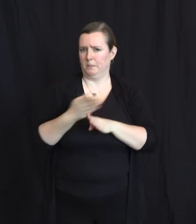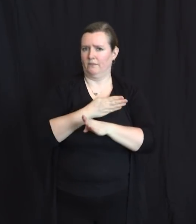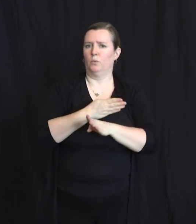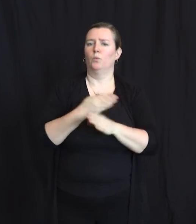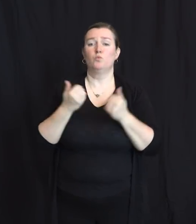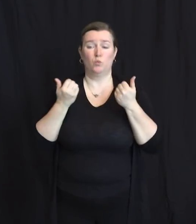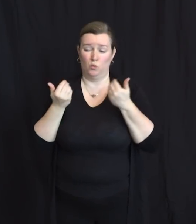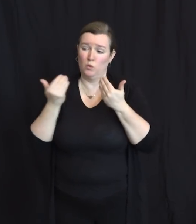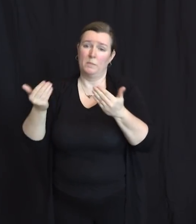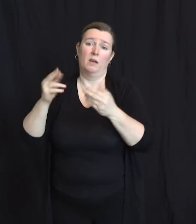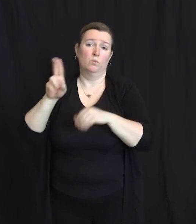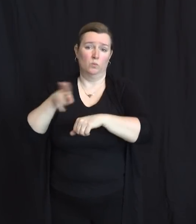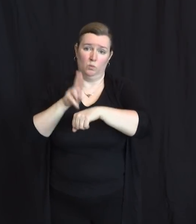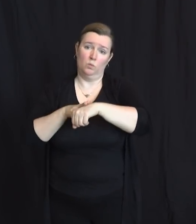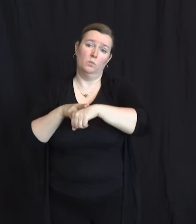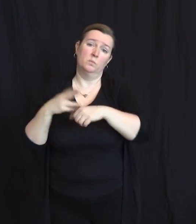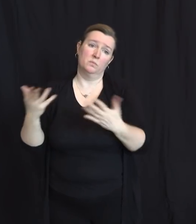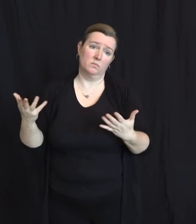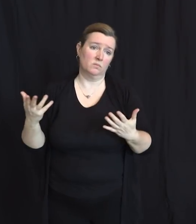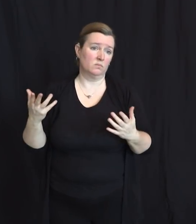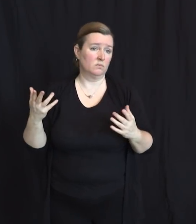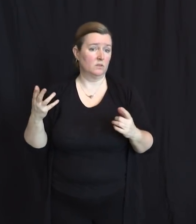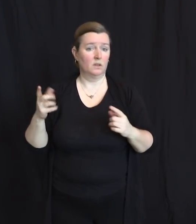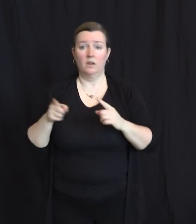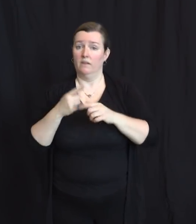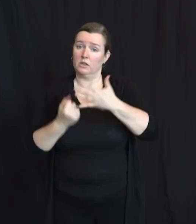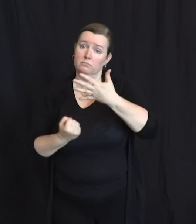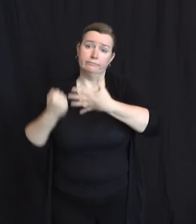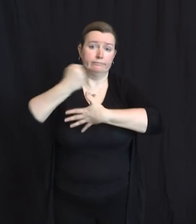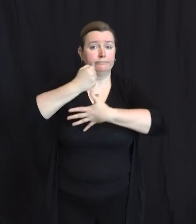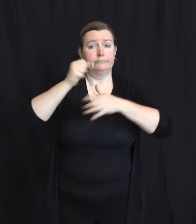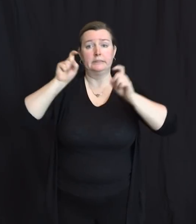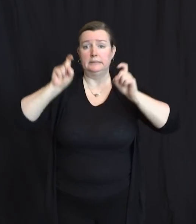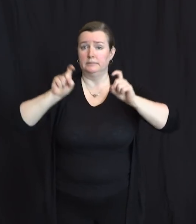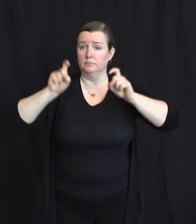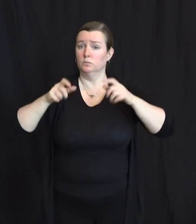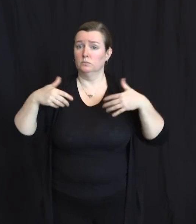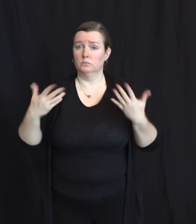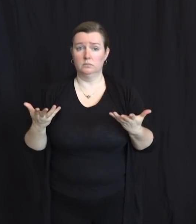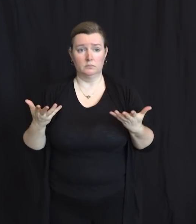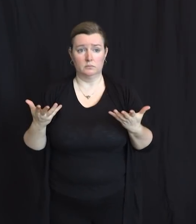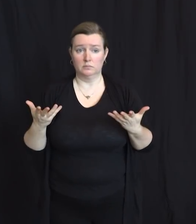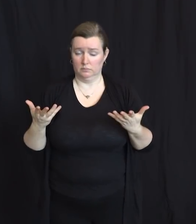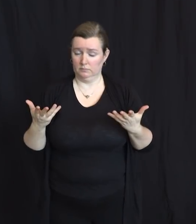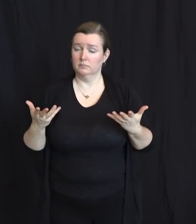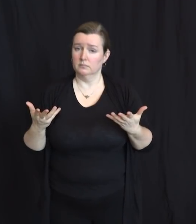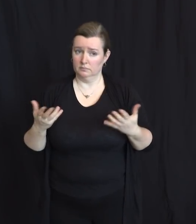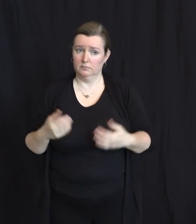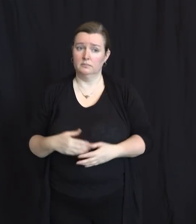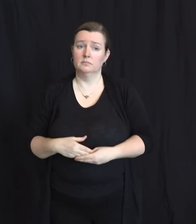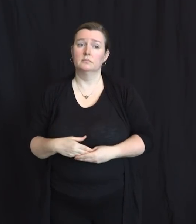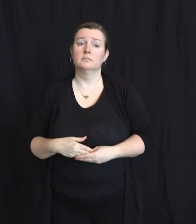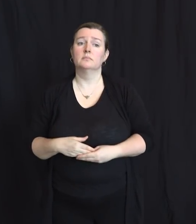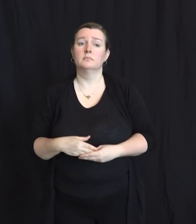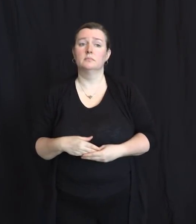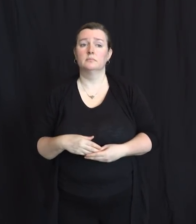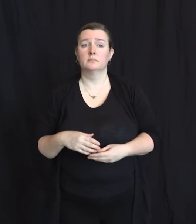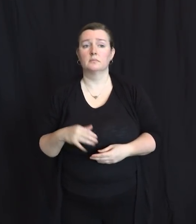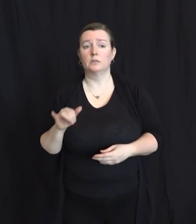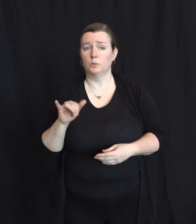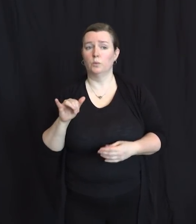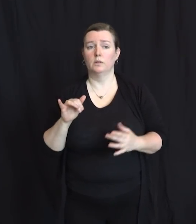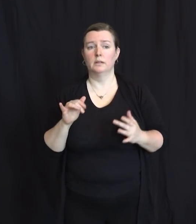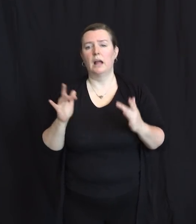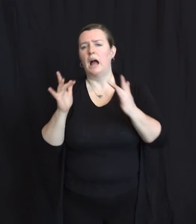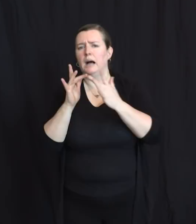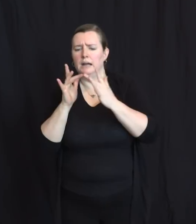point, and Judy and Christina have forgotten more about this than I'll ever know, for any contact tracing program that we'll be able to implement, whether